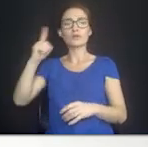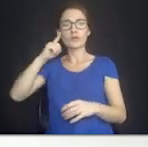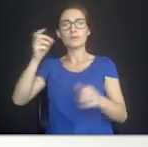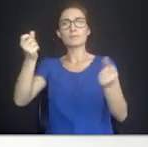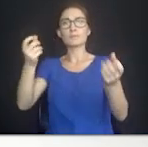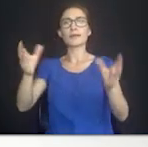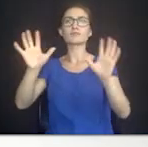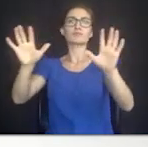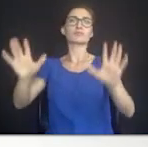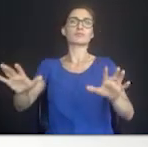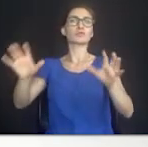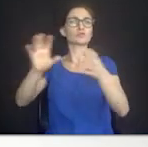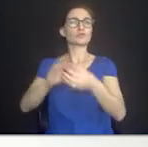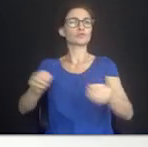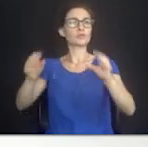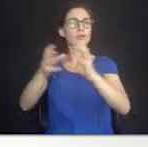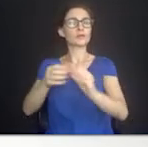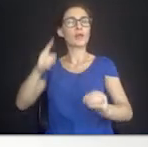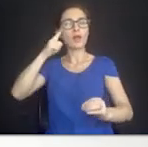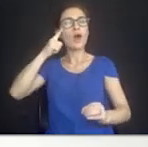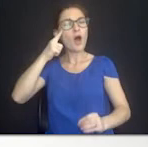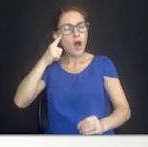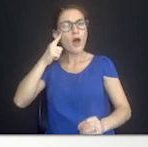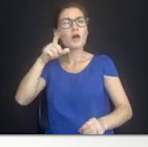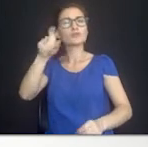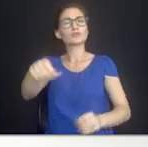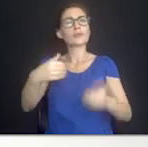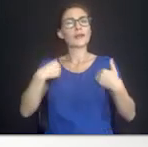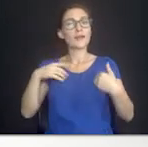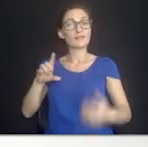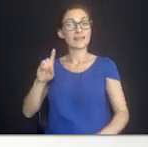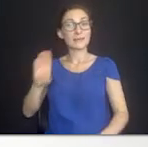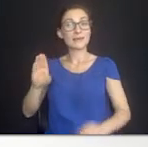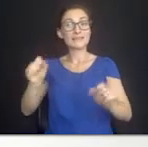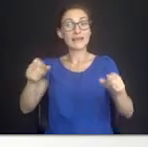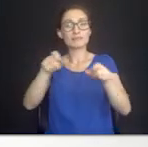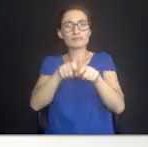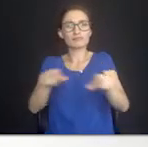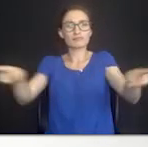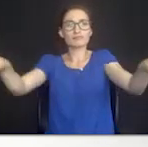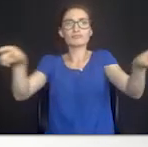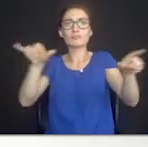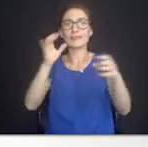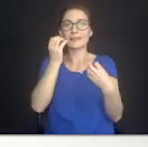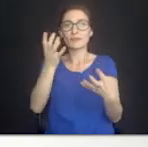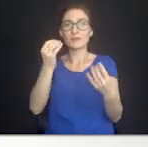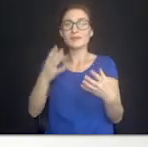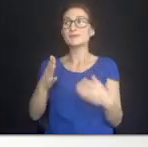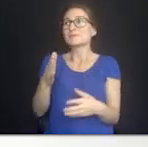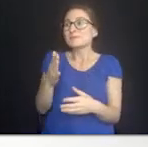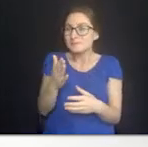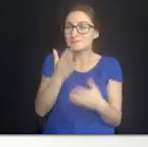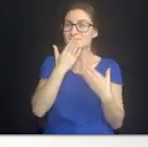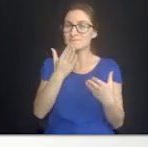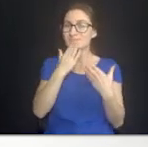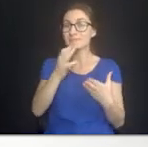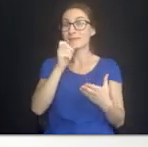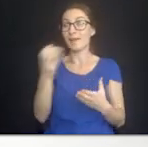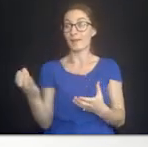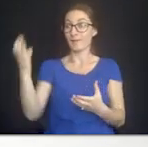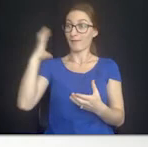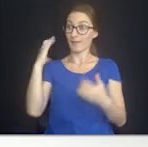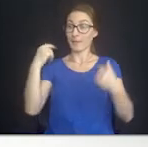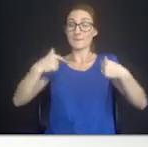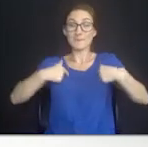wonderful stories, and she thought, wouldn't it be great to have a database that could share this information? Thankfully, I wasn't tasked with that one,